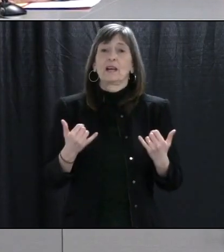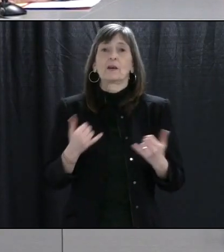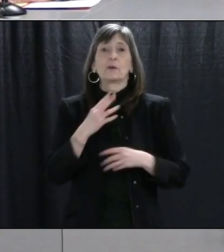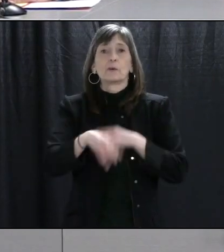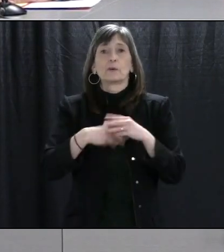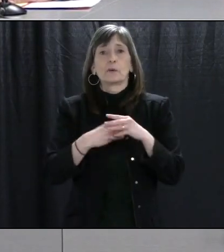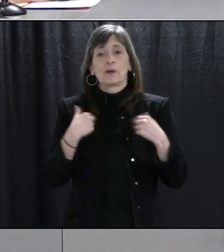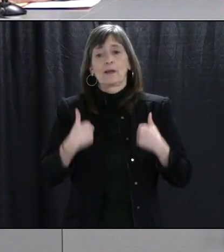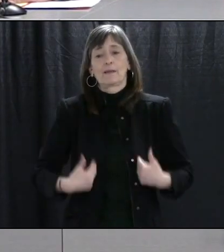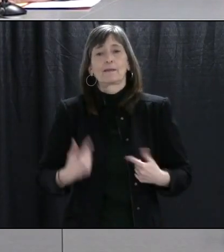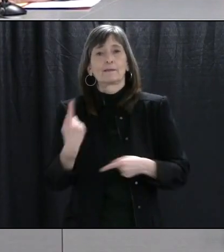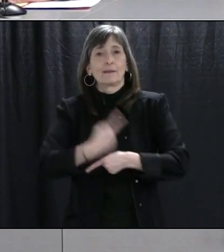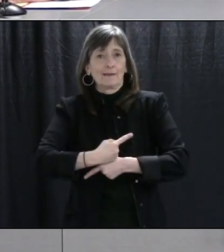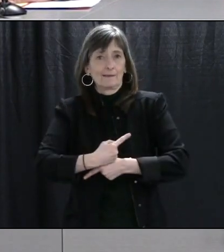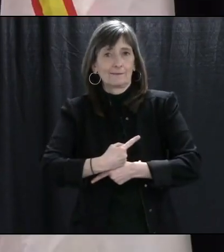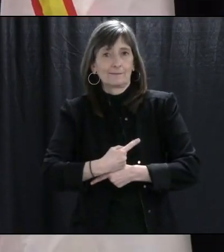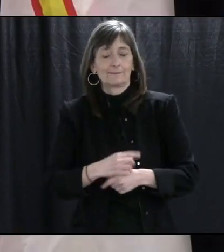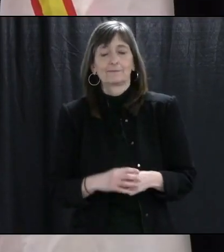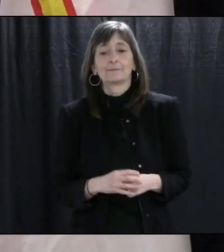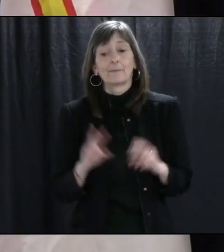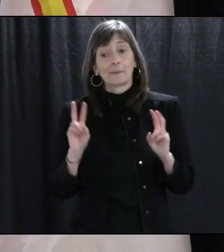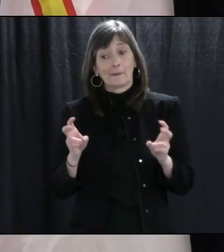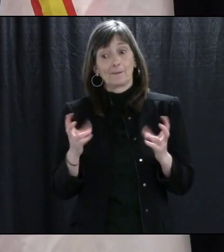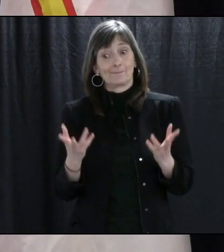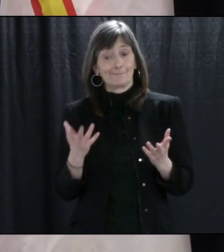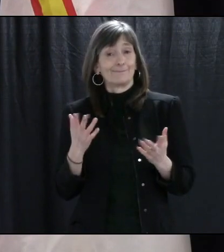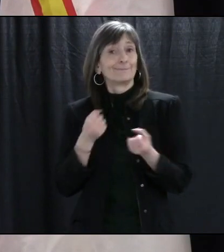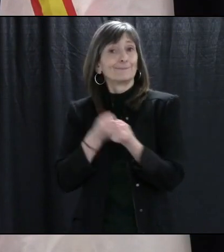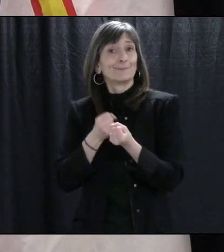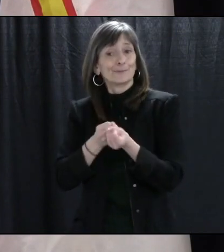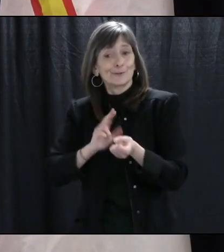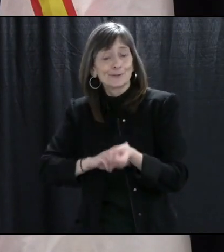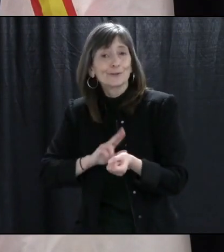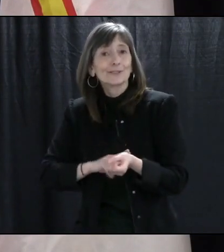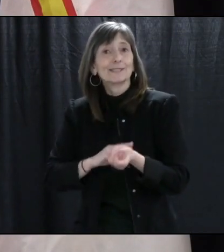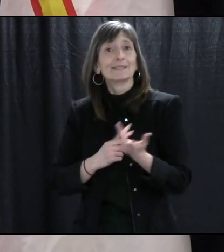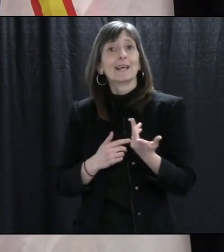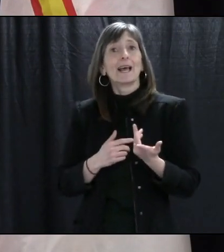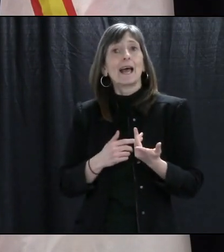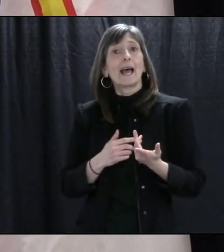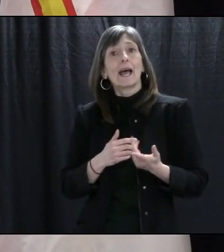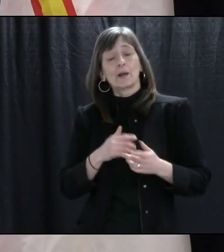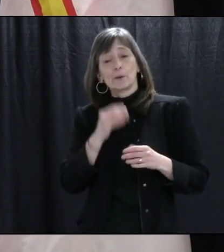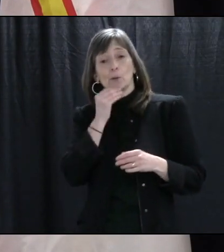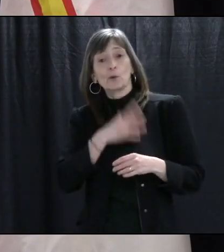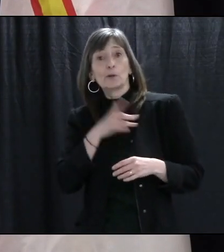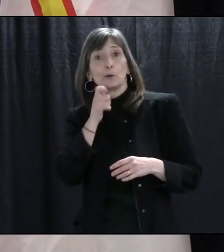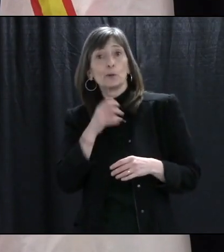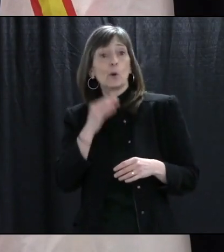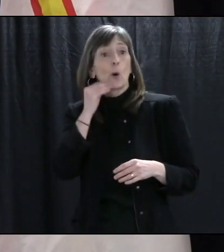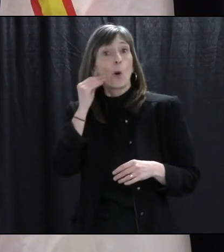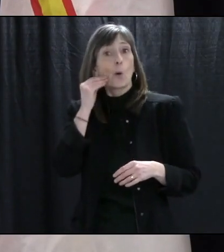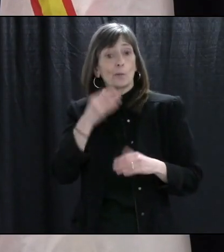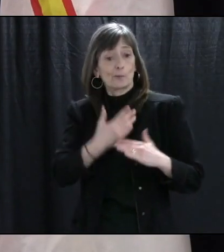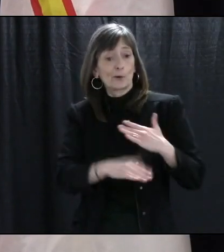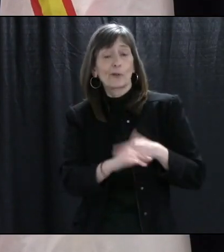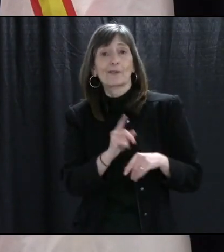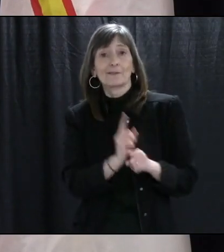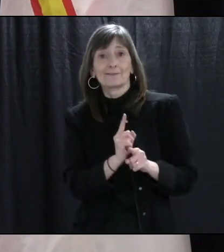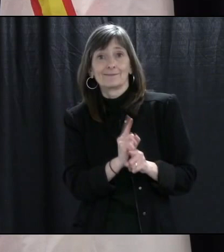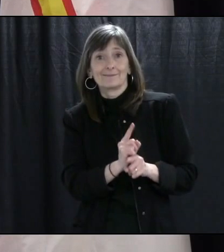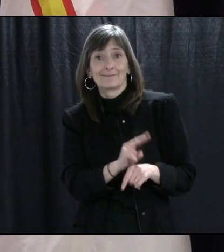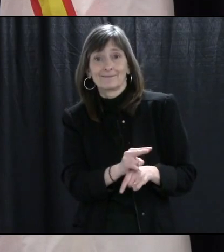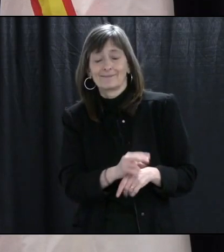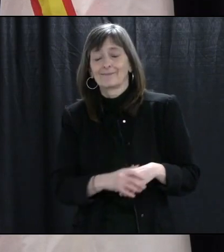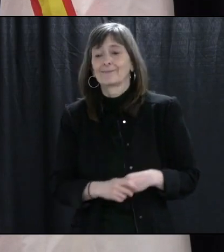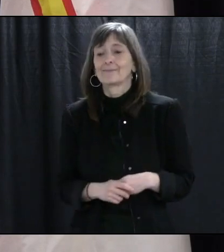World Health Day, and this year's theme is about supporting nurses and midwives. Although it is not business